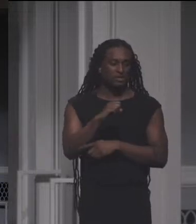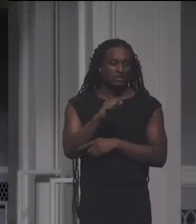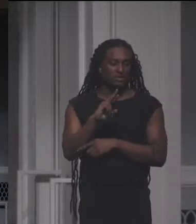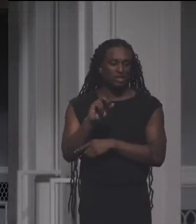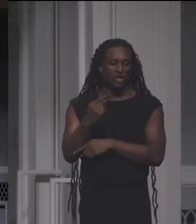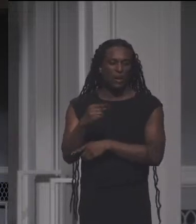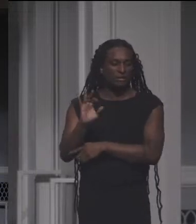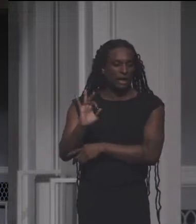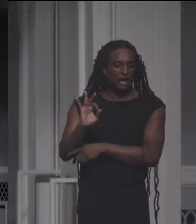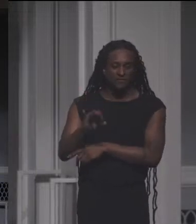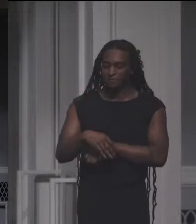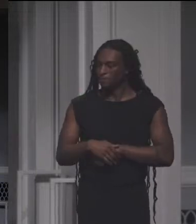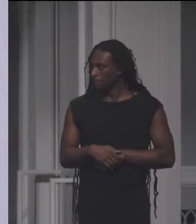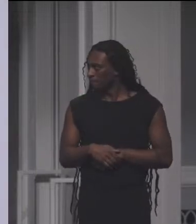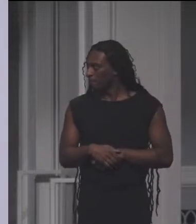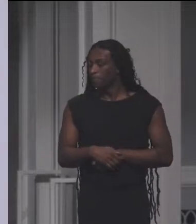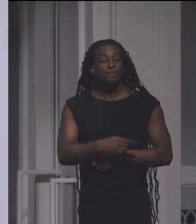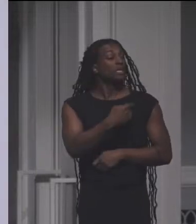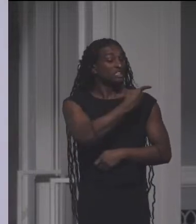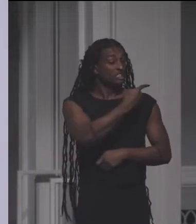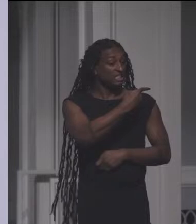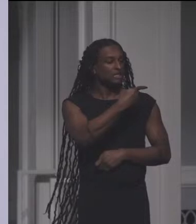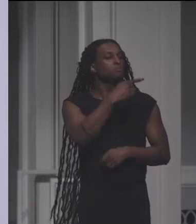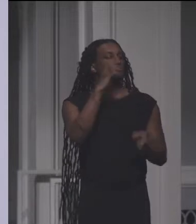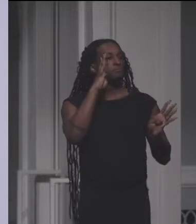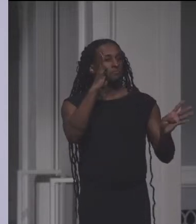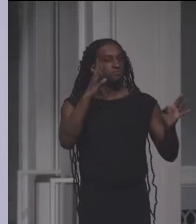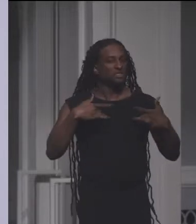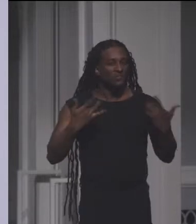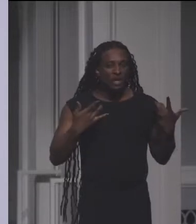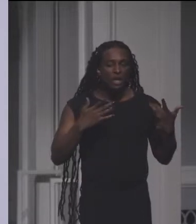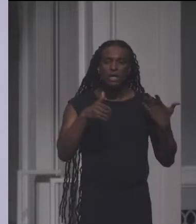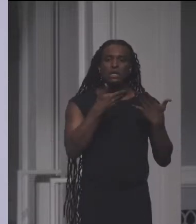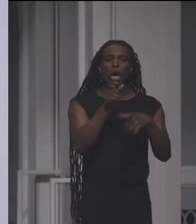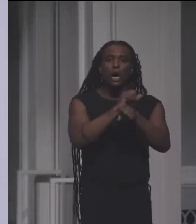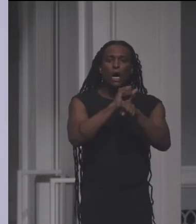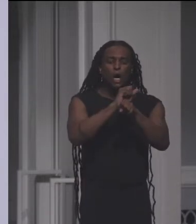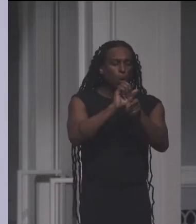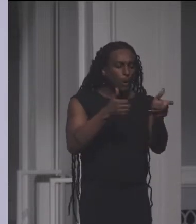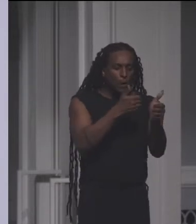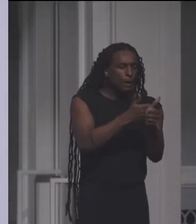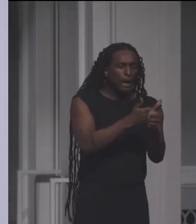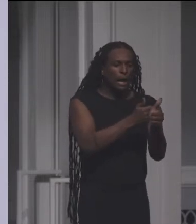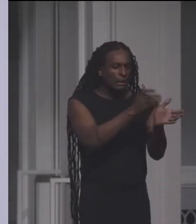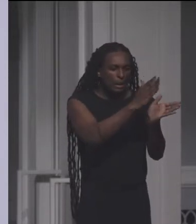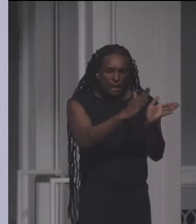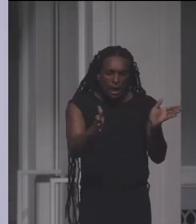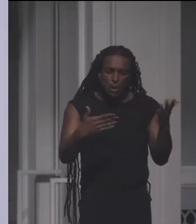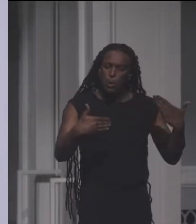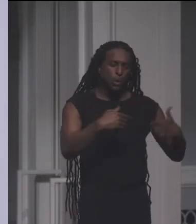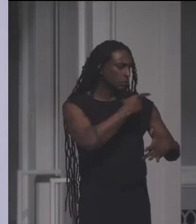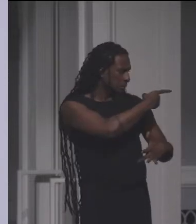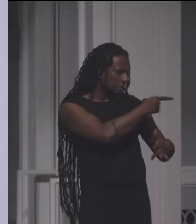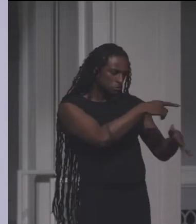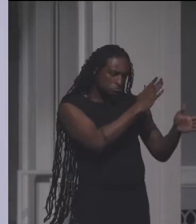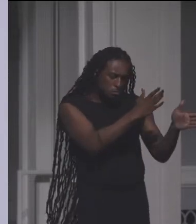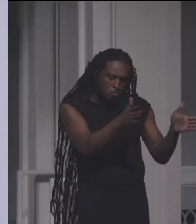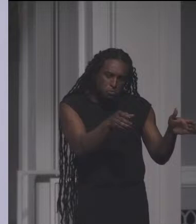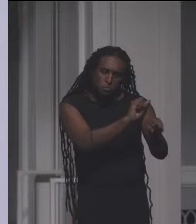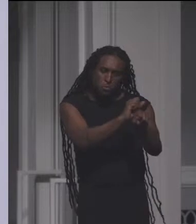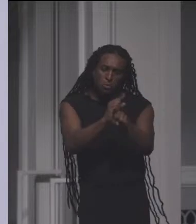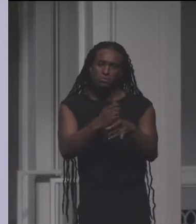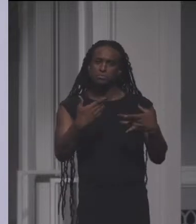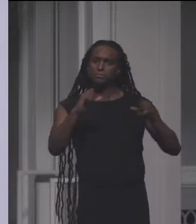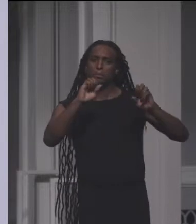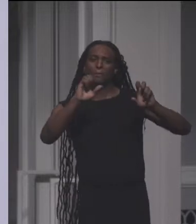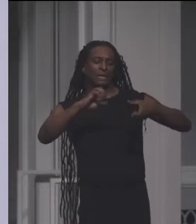She's the one who came up with this event and did all the legwork and the logistics for it. She has been an incredible partner. And